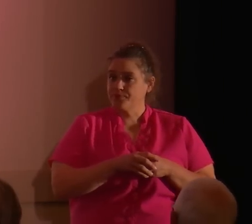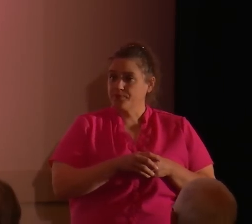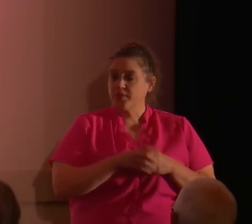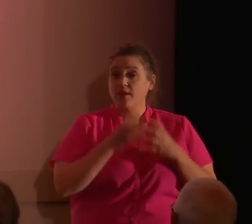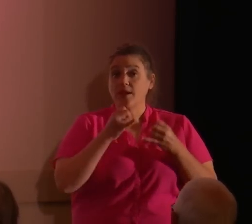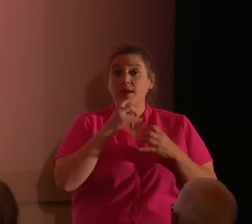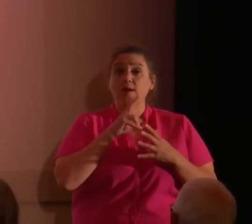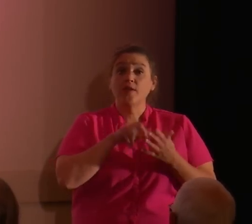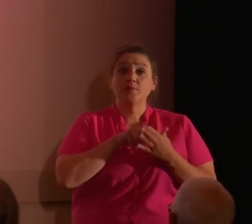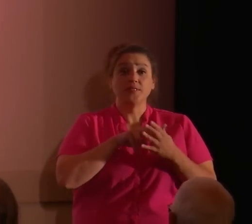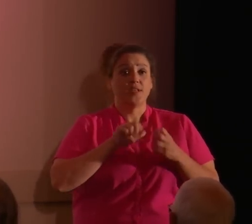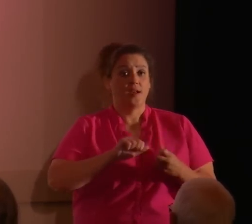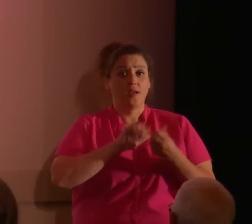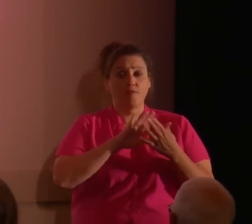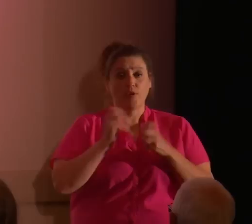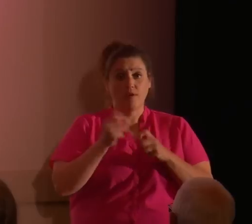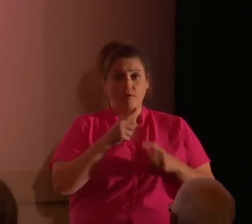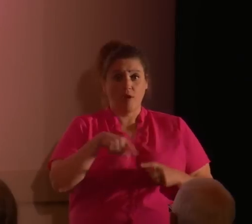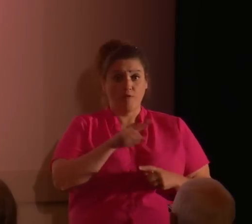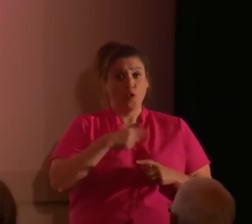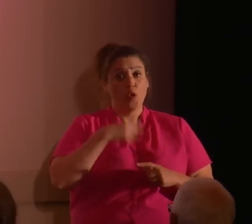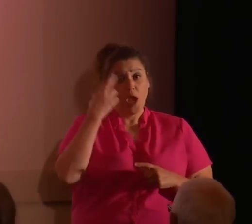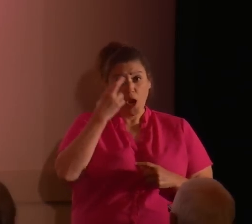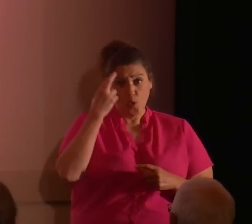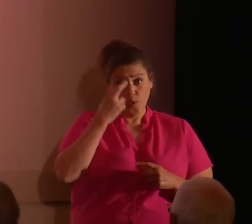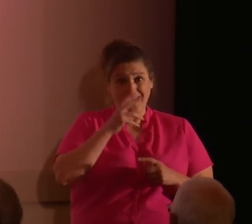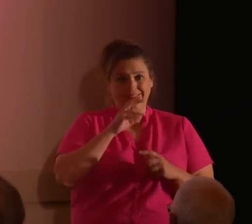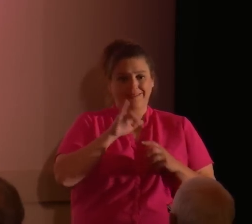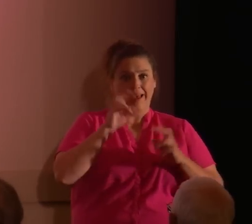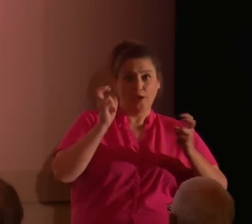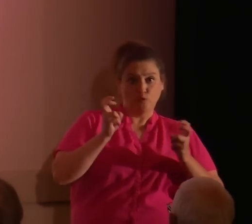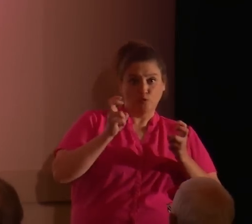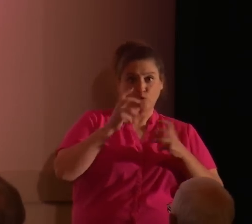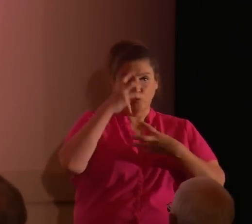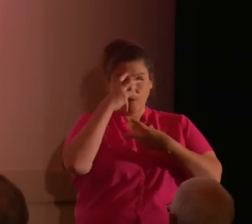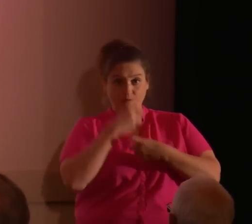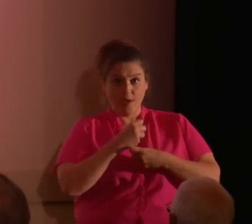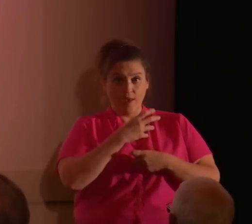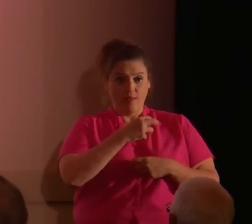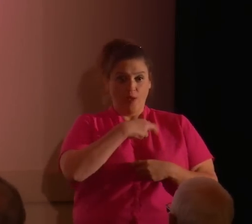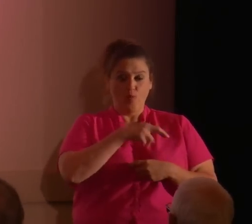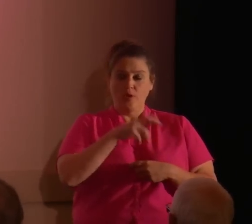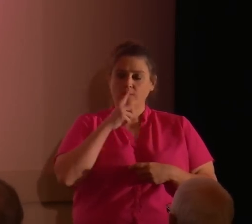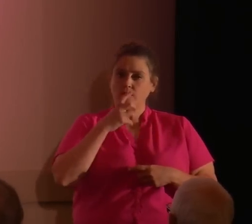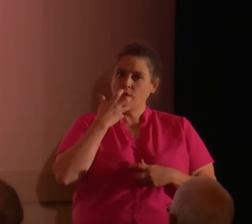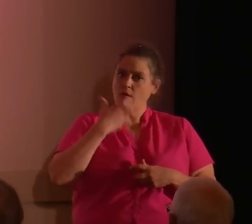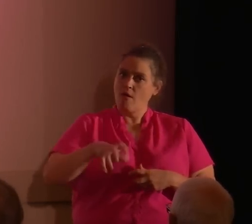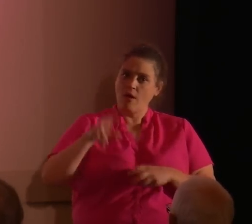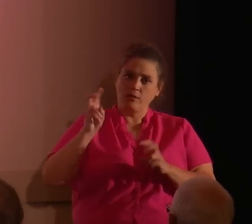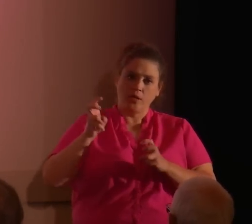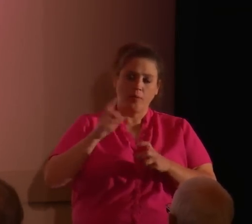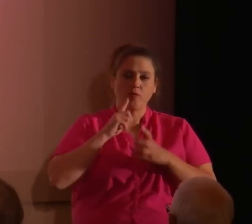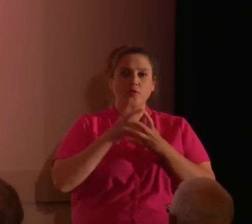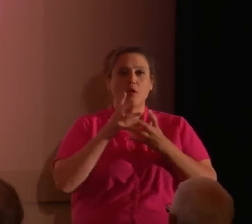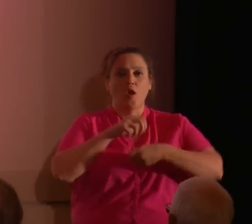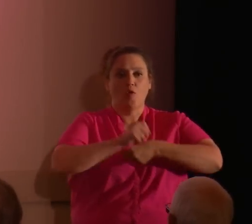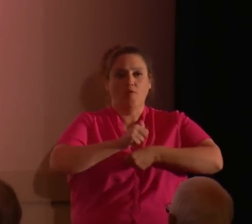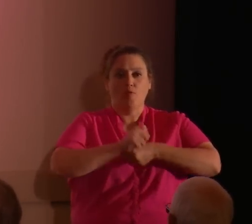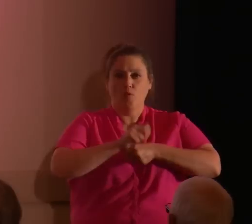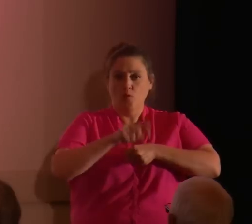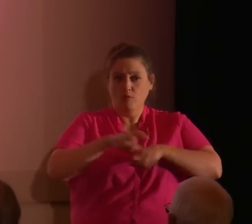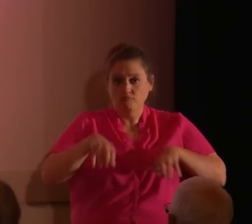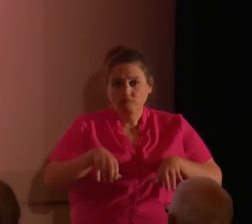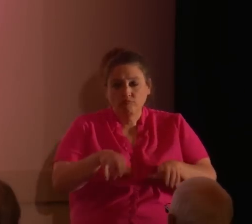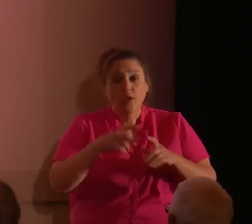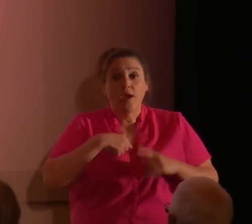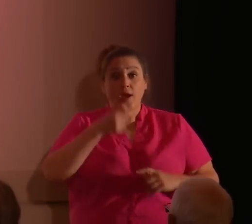I realize that the issue of faith is and religion is an incredibly heated topic, and there's work to do. And I